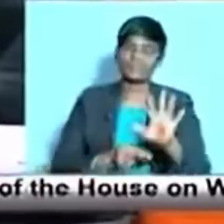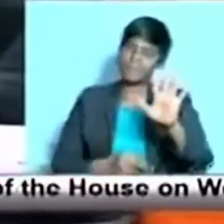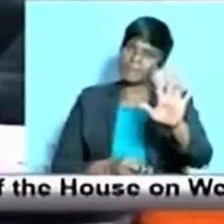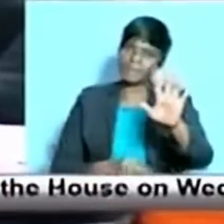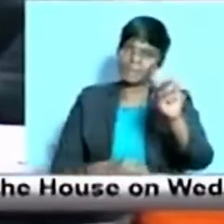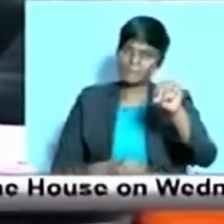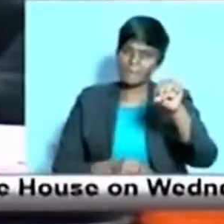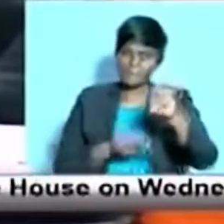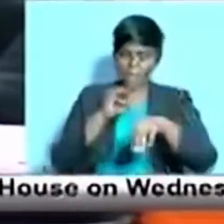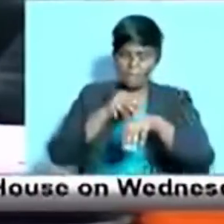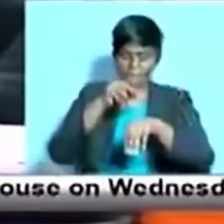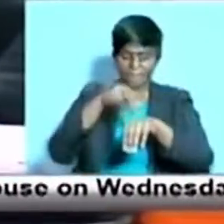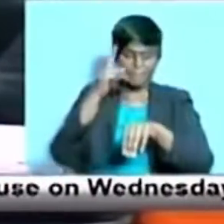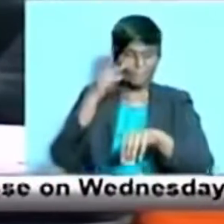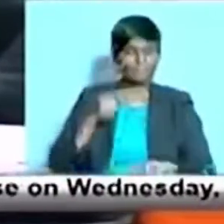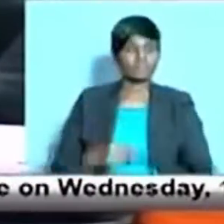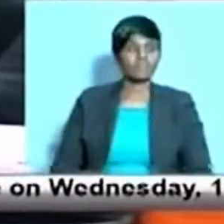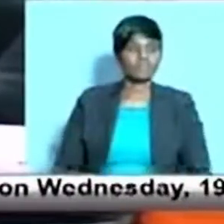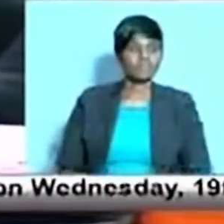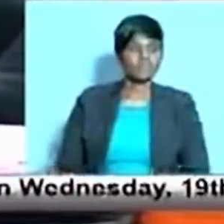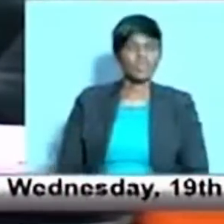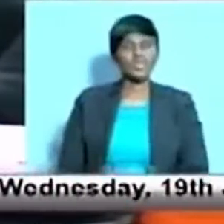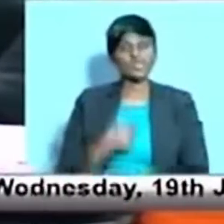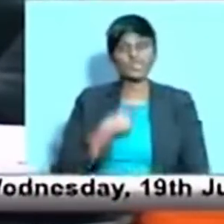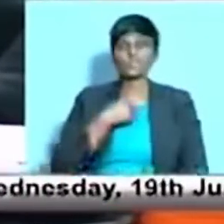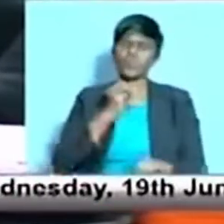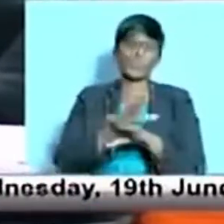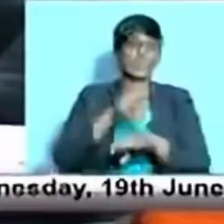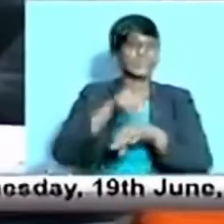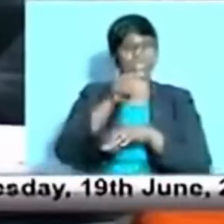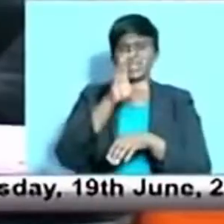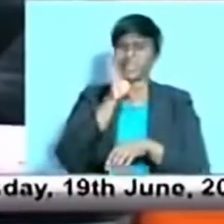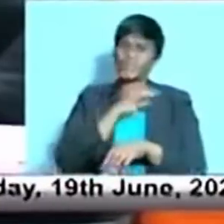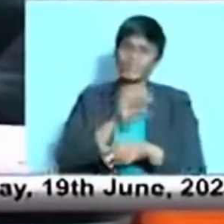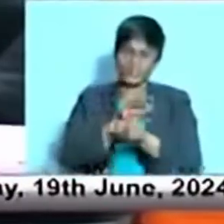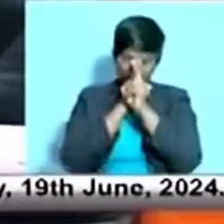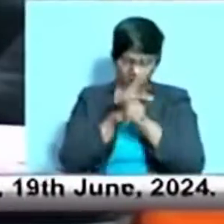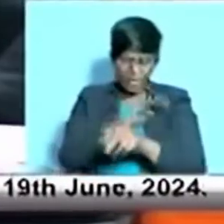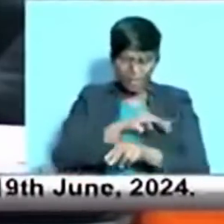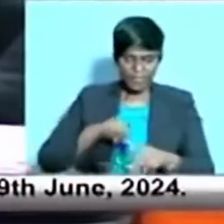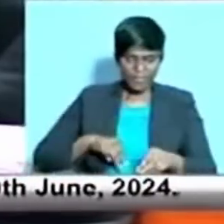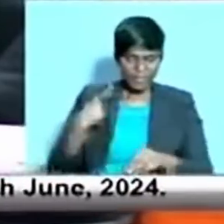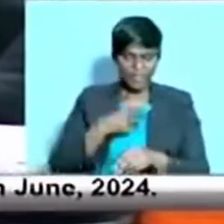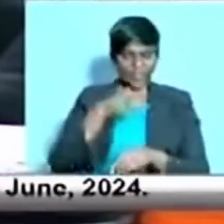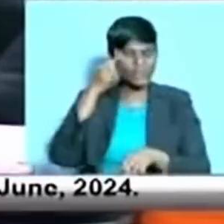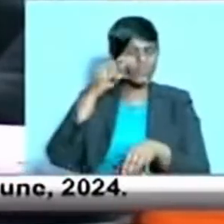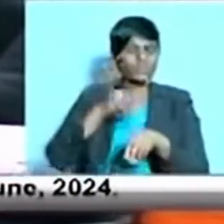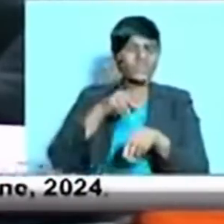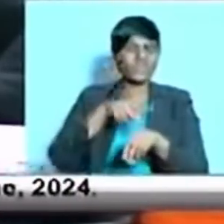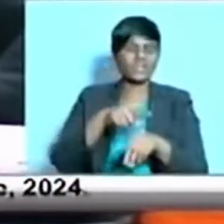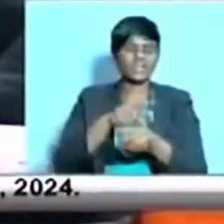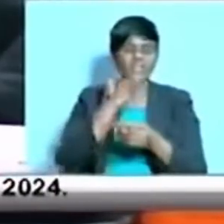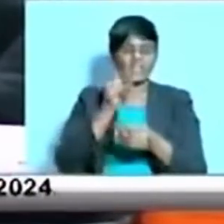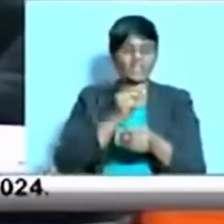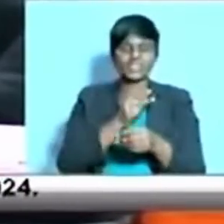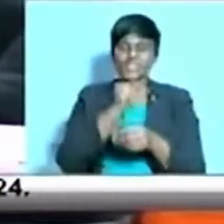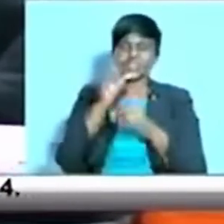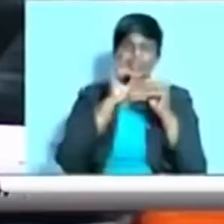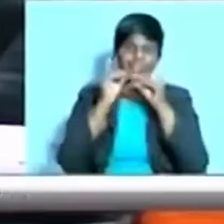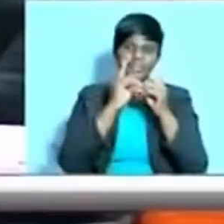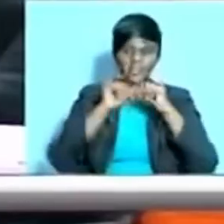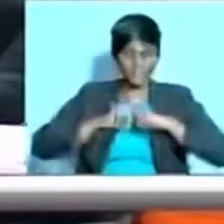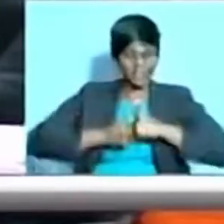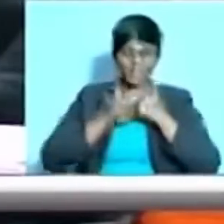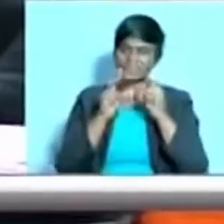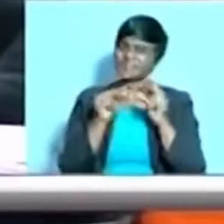Pika. I have already guided Honorable Member from Pika. Let's not debate